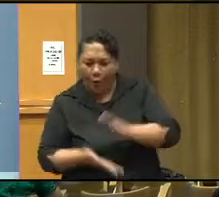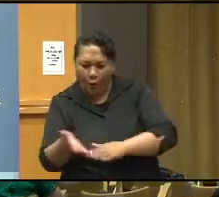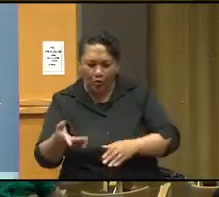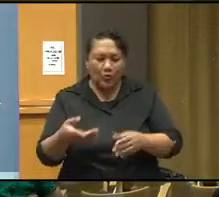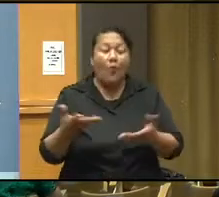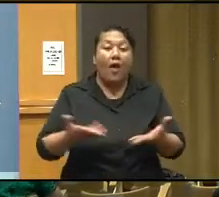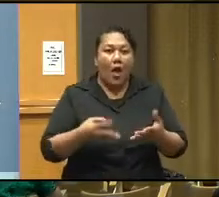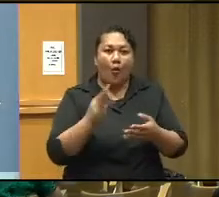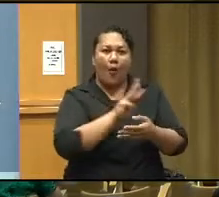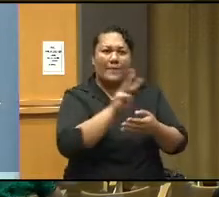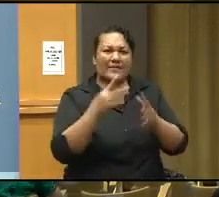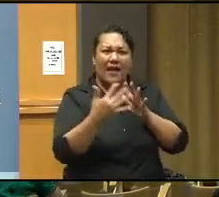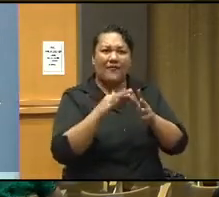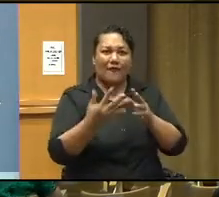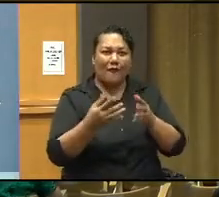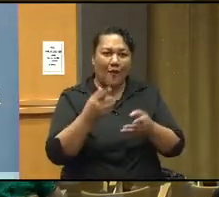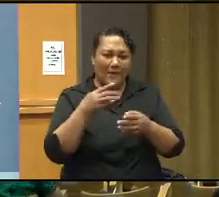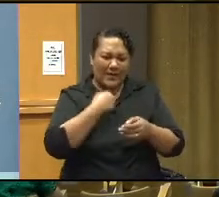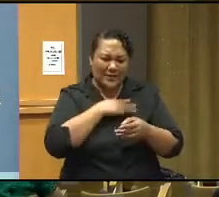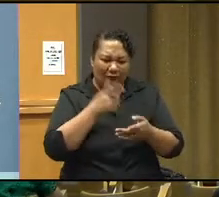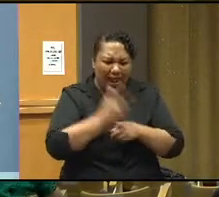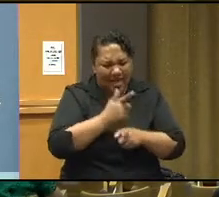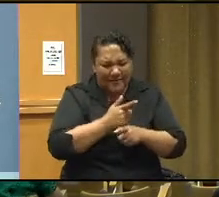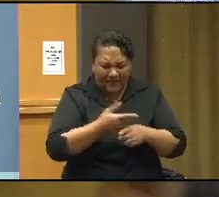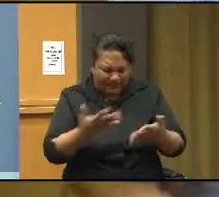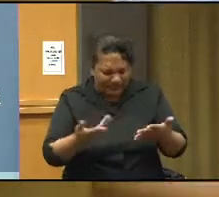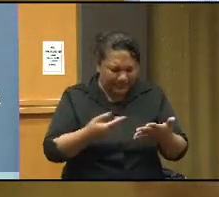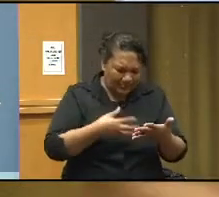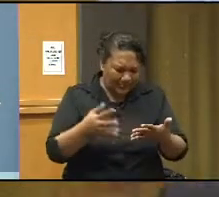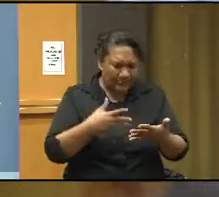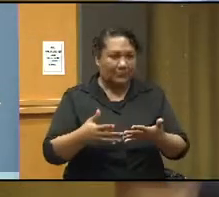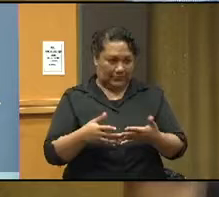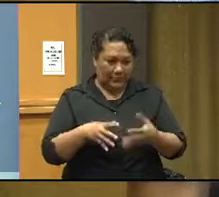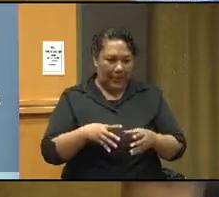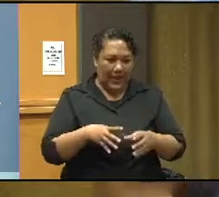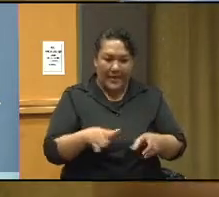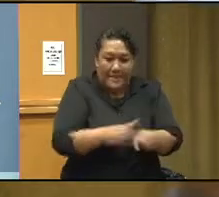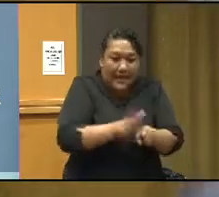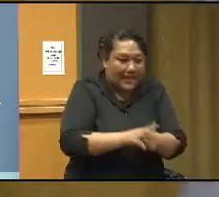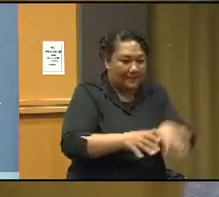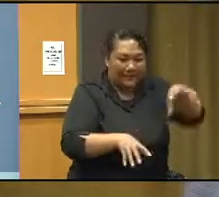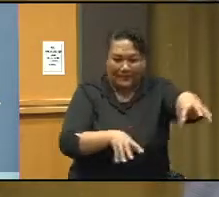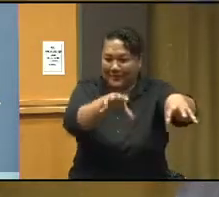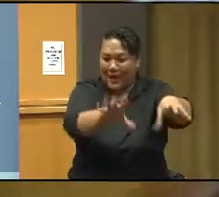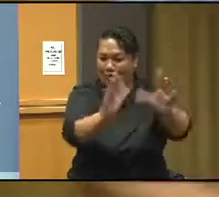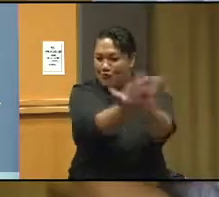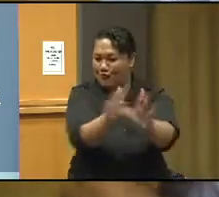mediation case or a tribunal case, actual case that was decided. Form them in a group and say, this is